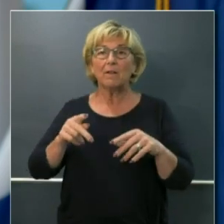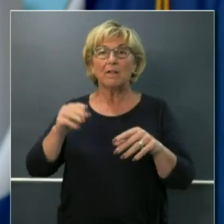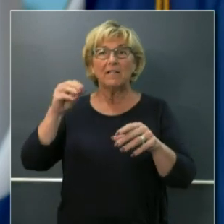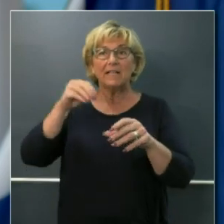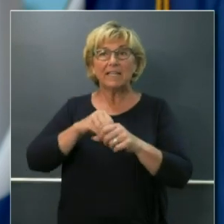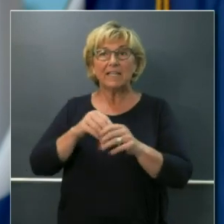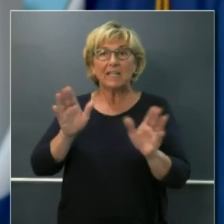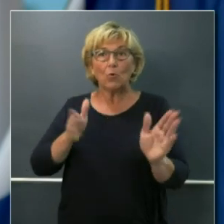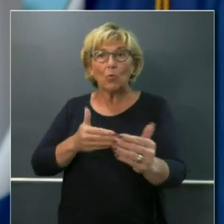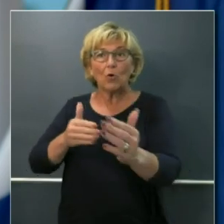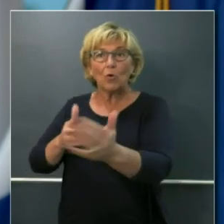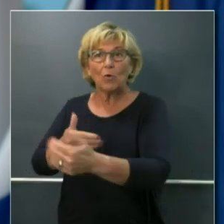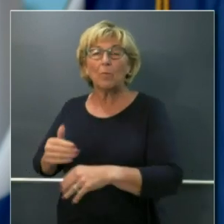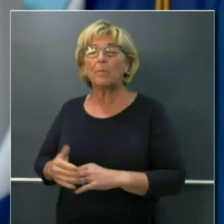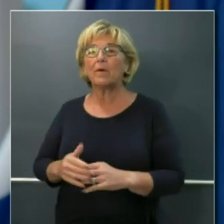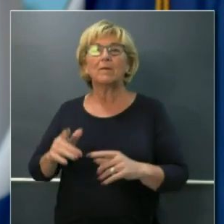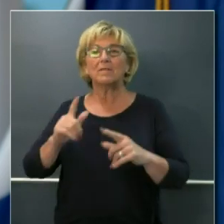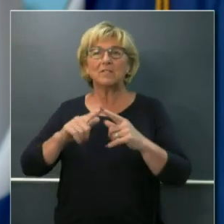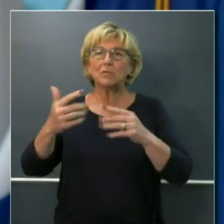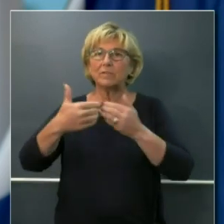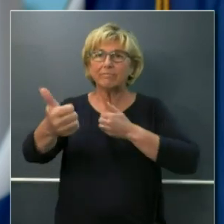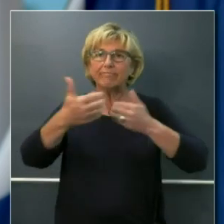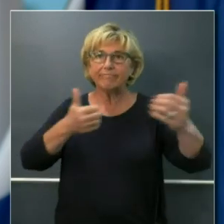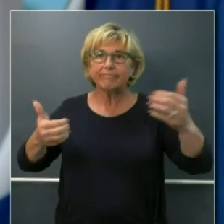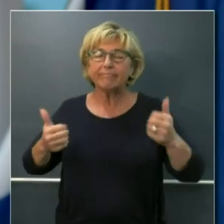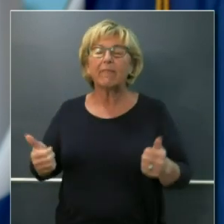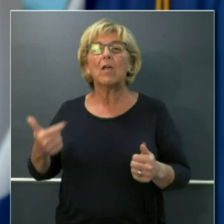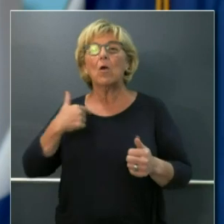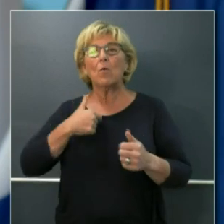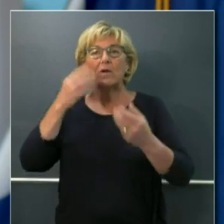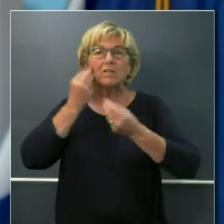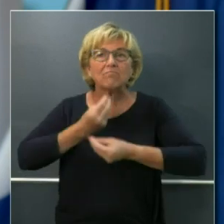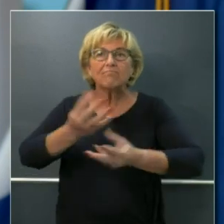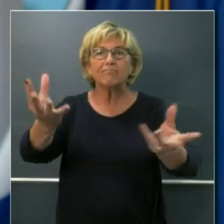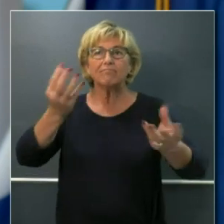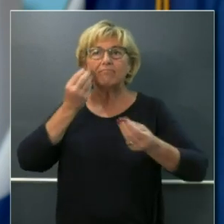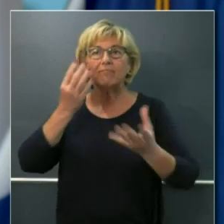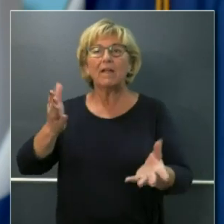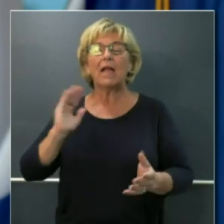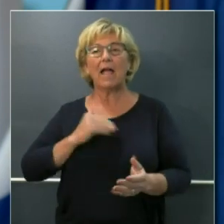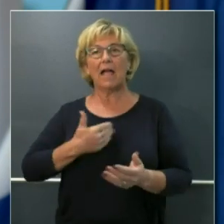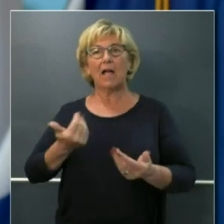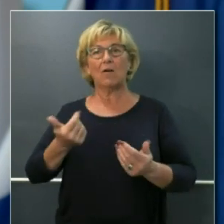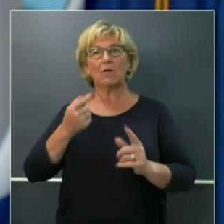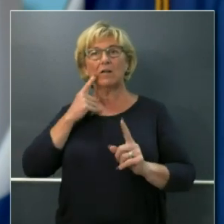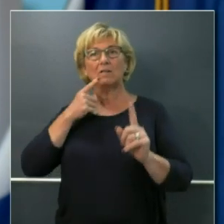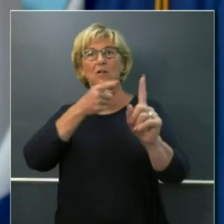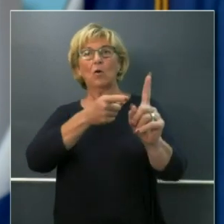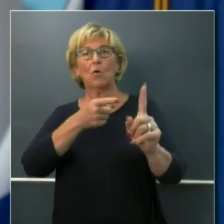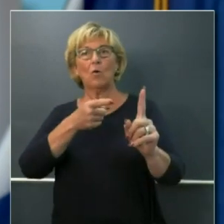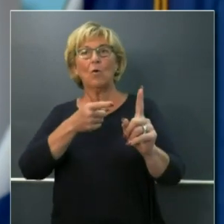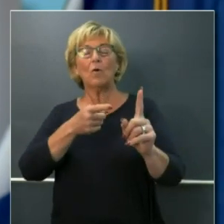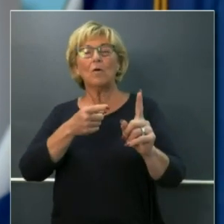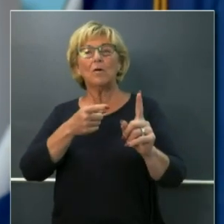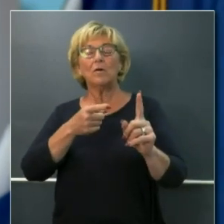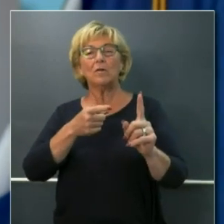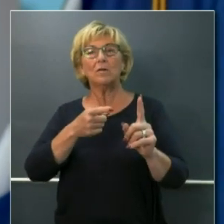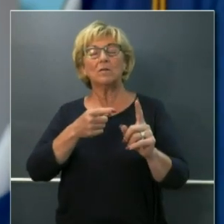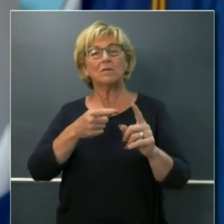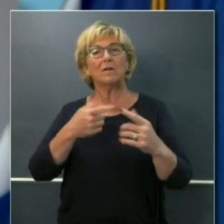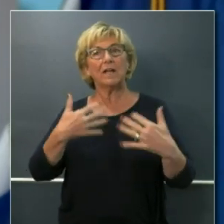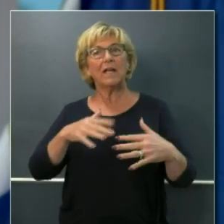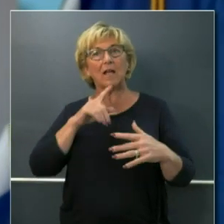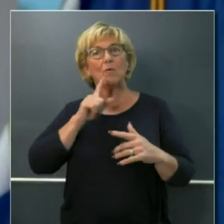all throughout the state of California. We've updated you on a consistent basis about our efforts in that place and the